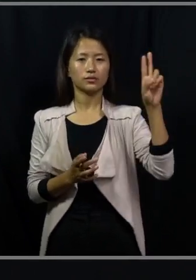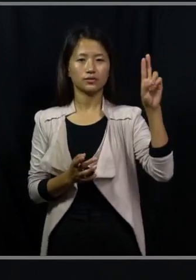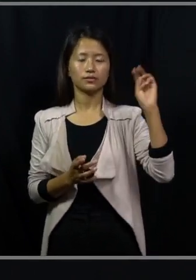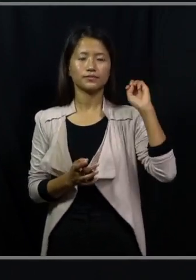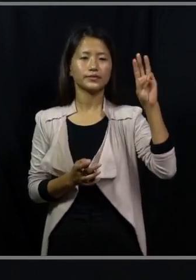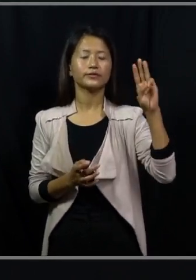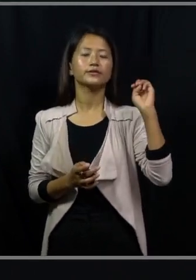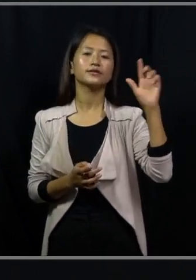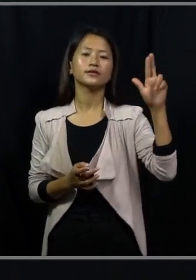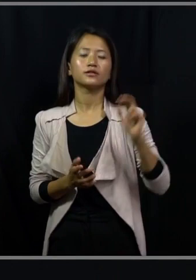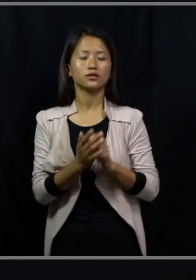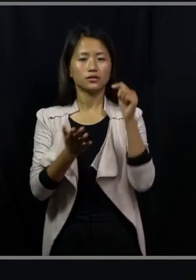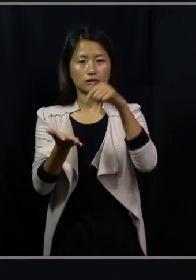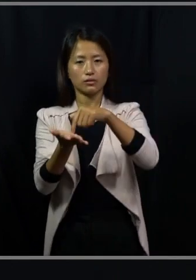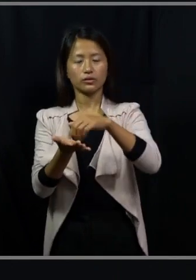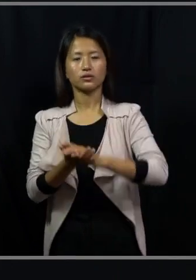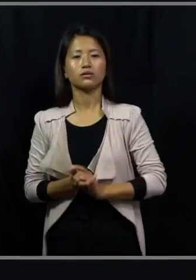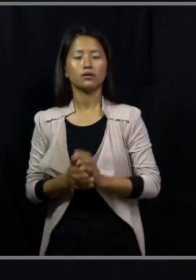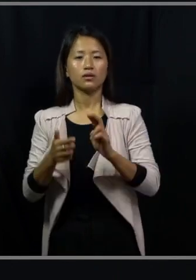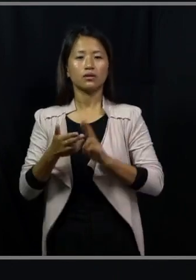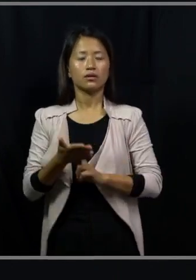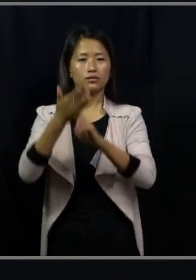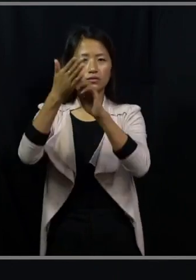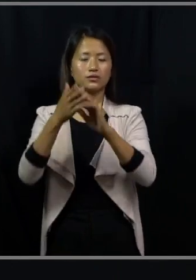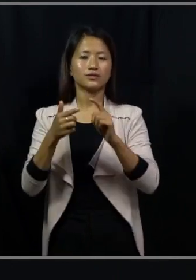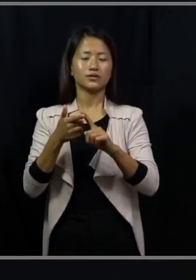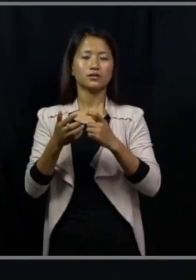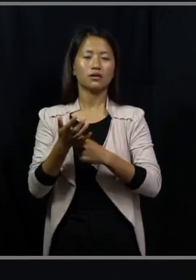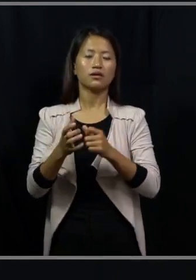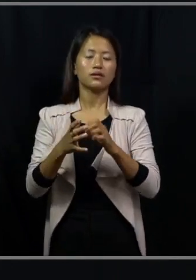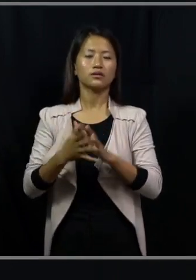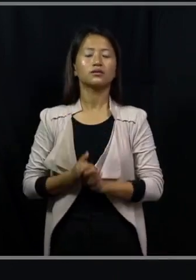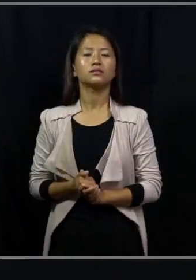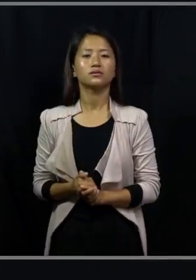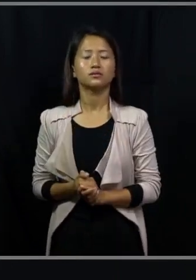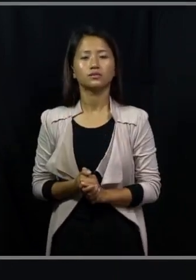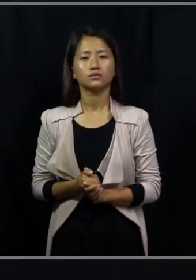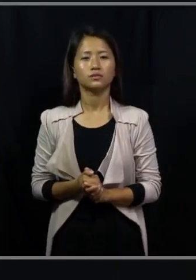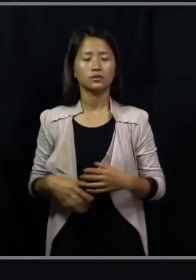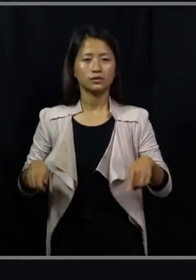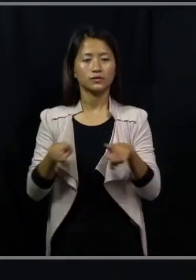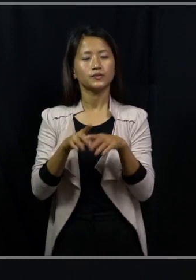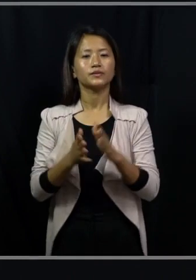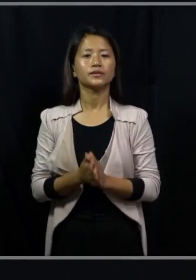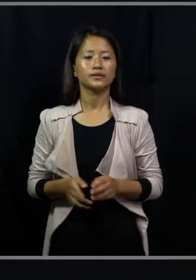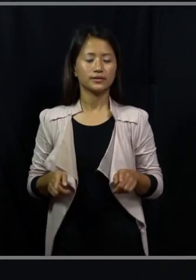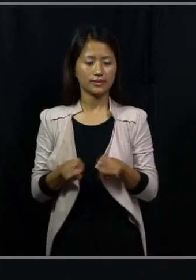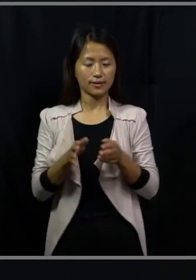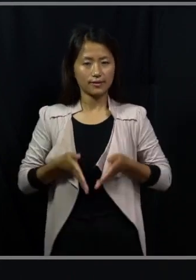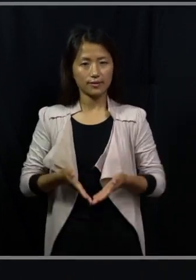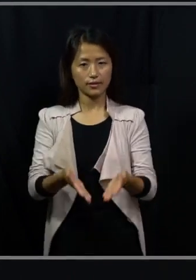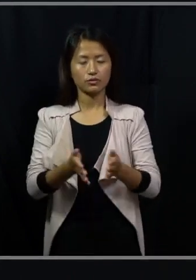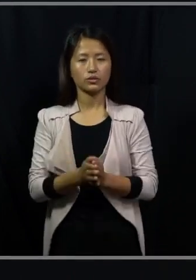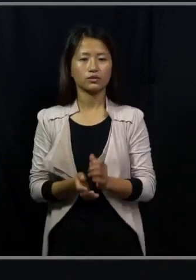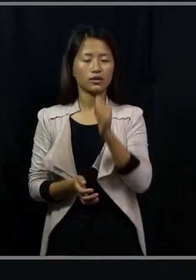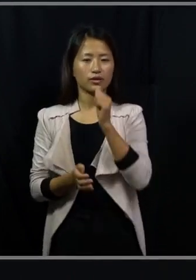1938. And it is located in the northern Iraq, northern part of Iraq, and also it lies between